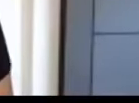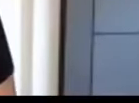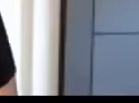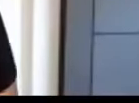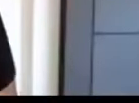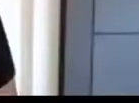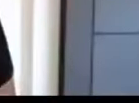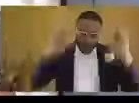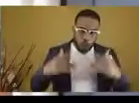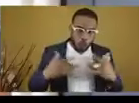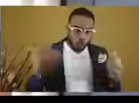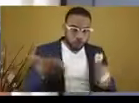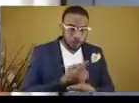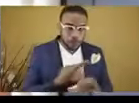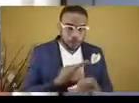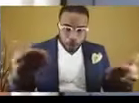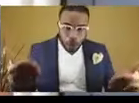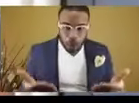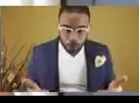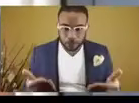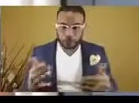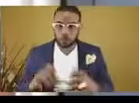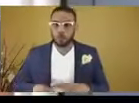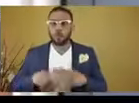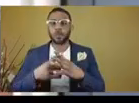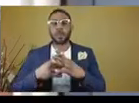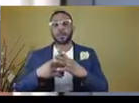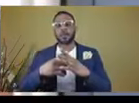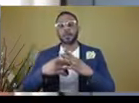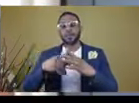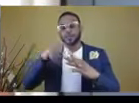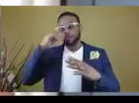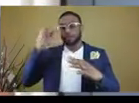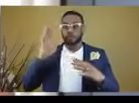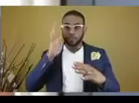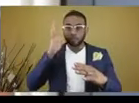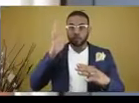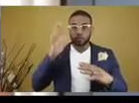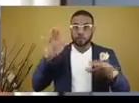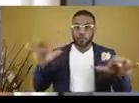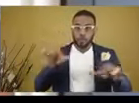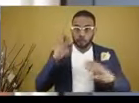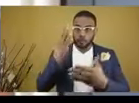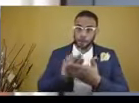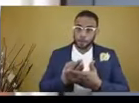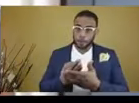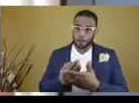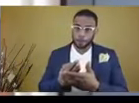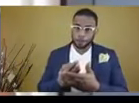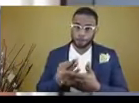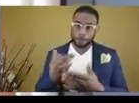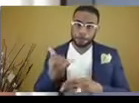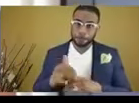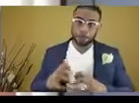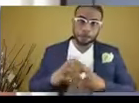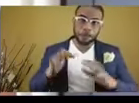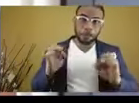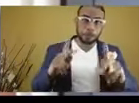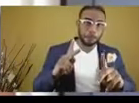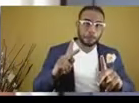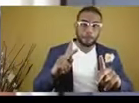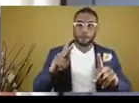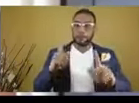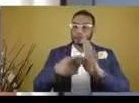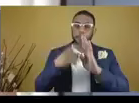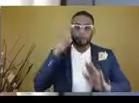Hey, what's up, everybody? Welcome to the launch of the Black to the Future Action Fund's Build Back Bold, a mandate from Black